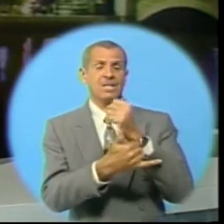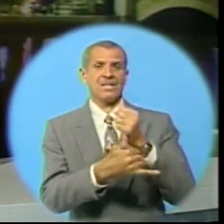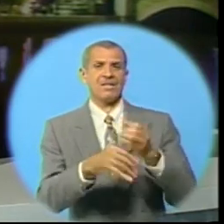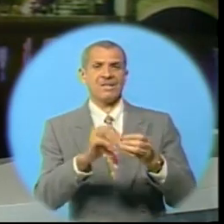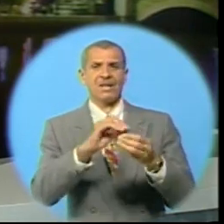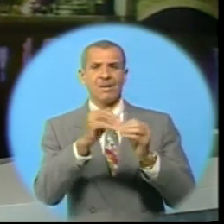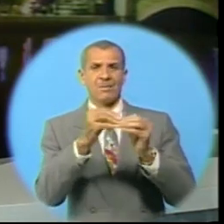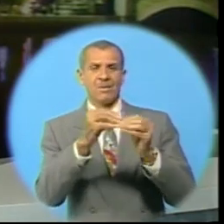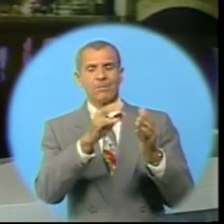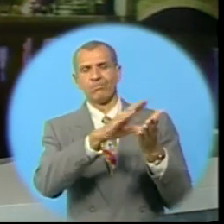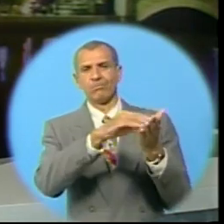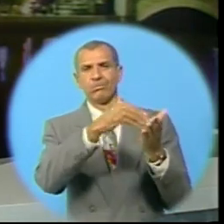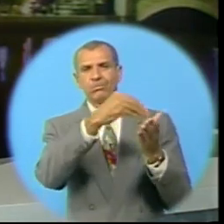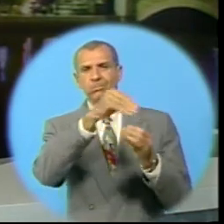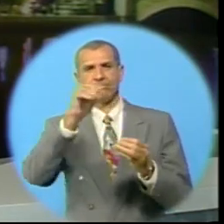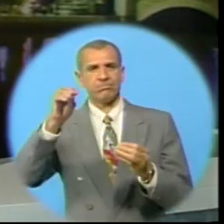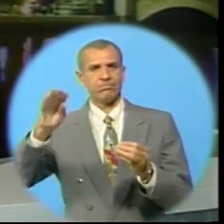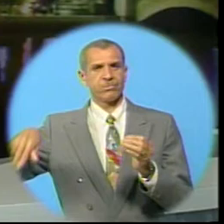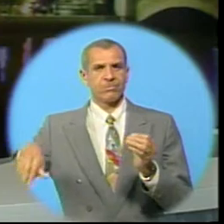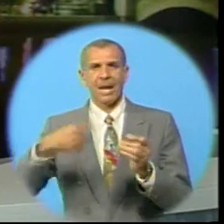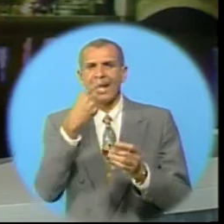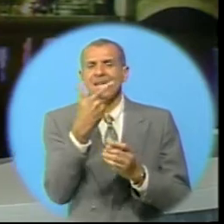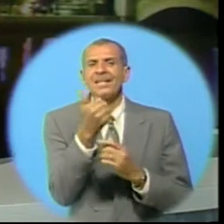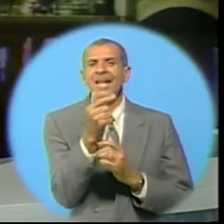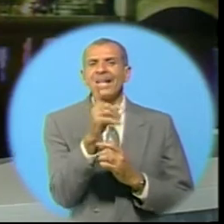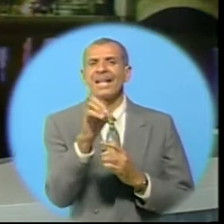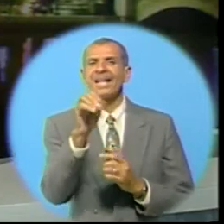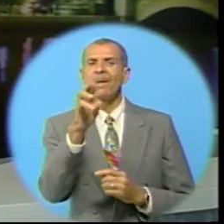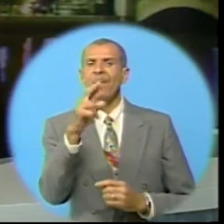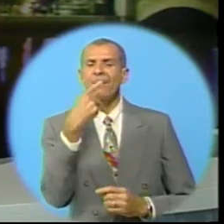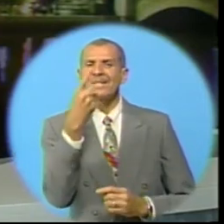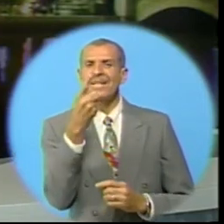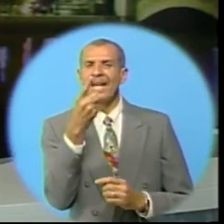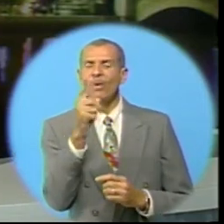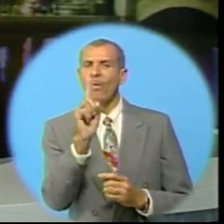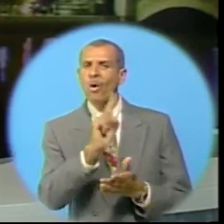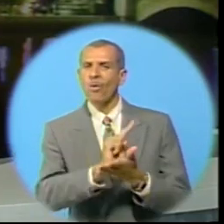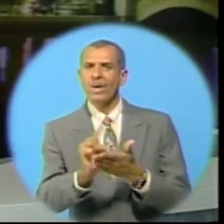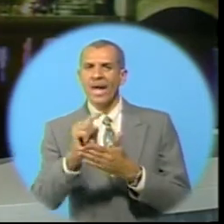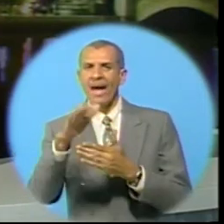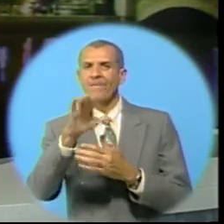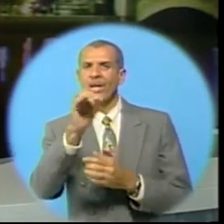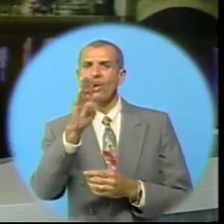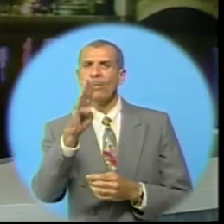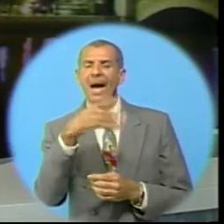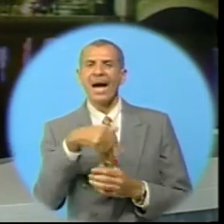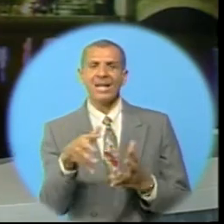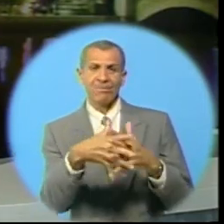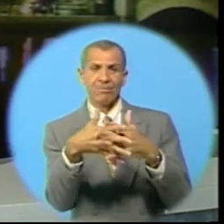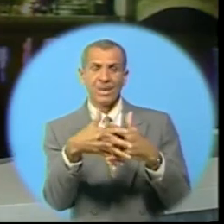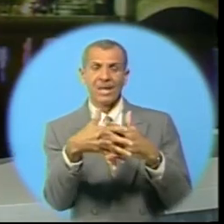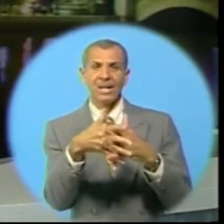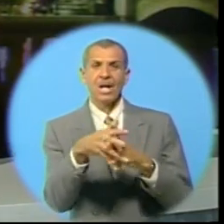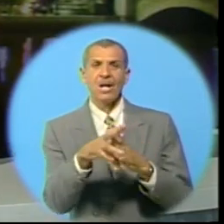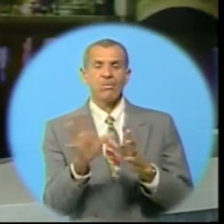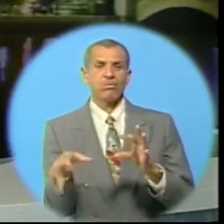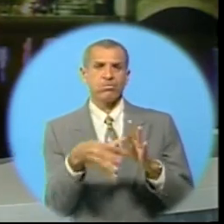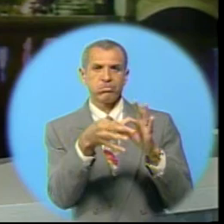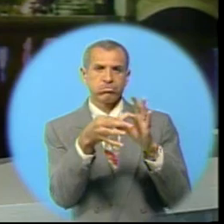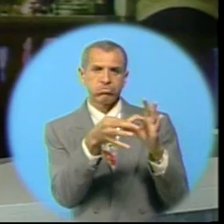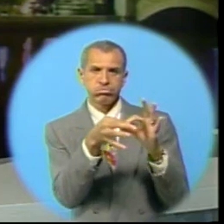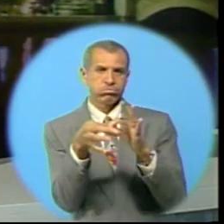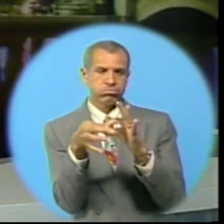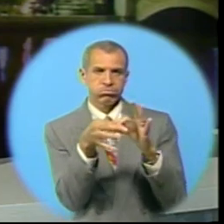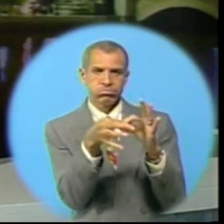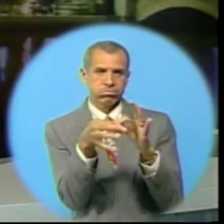trafficking by the United States. The annual State Department report comes a week after Cuba and the United States formally restored diplomatic